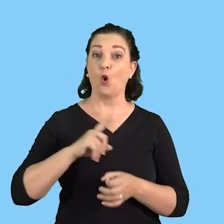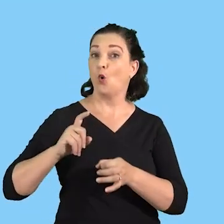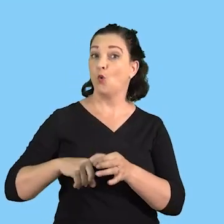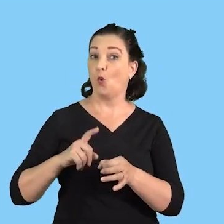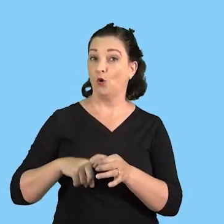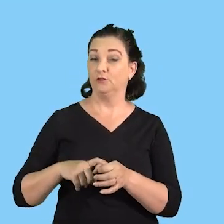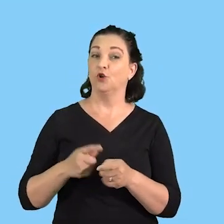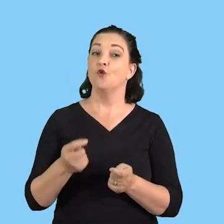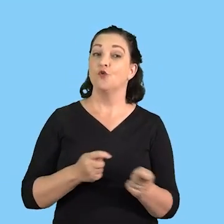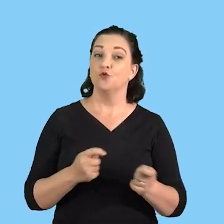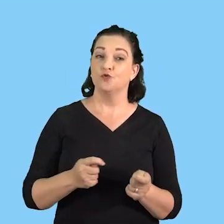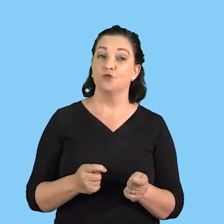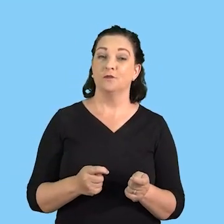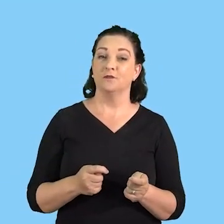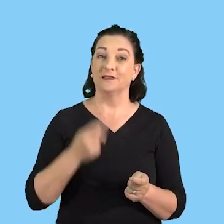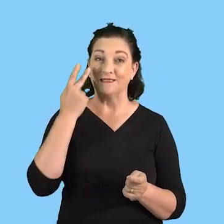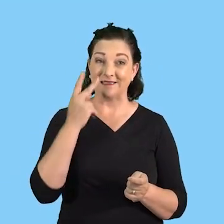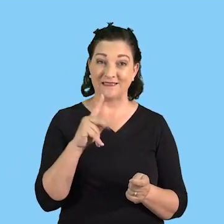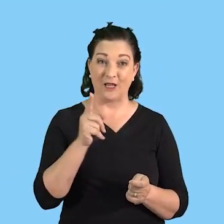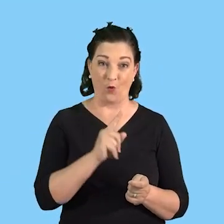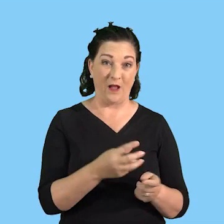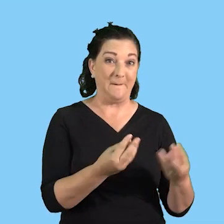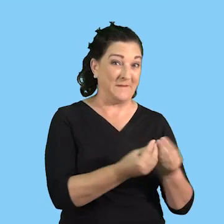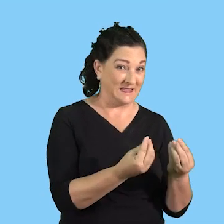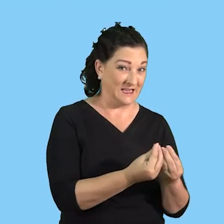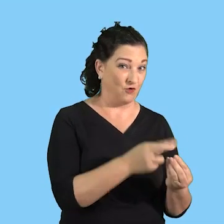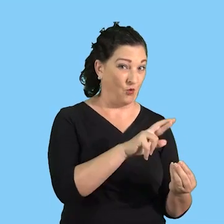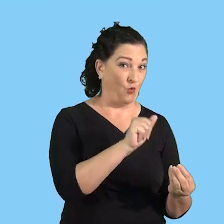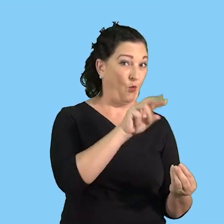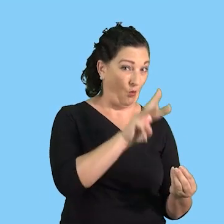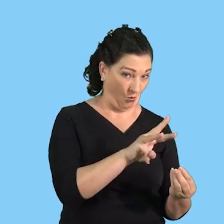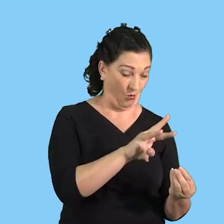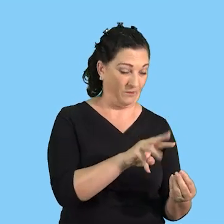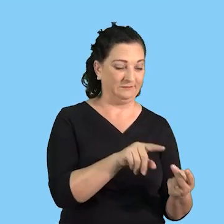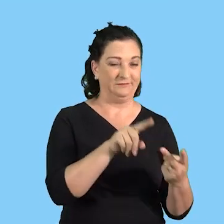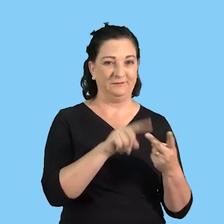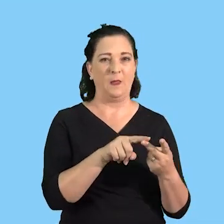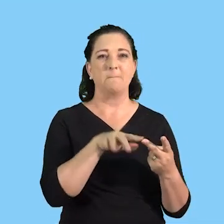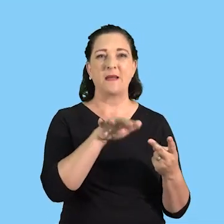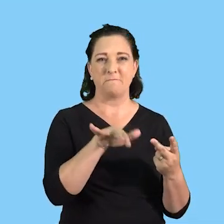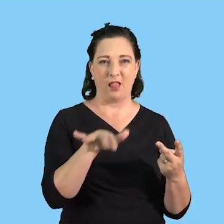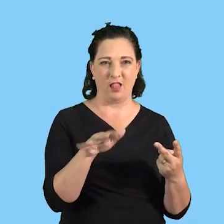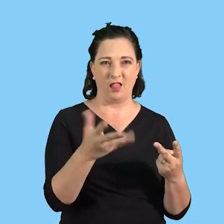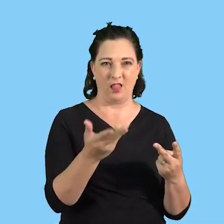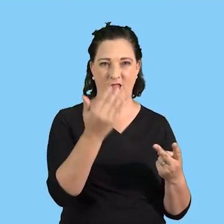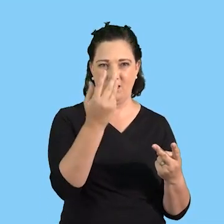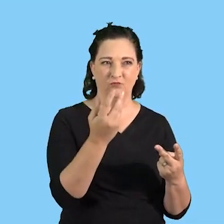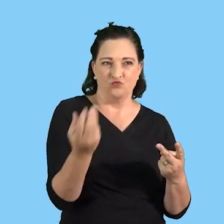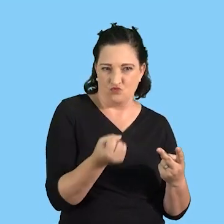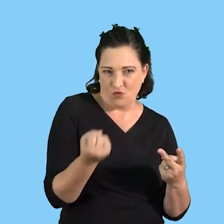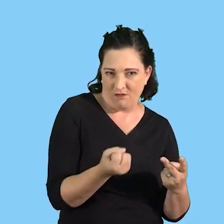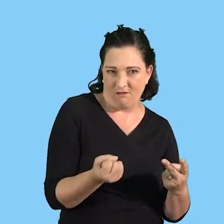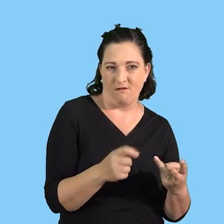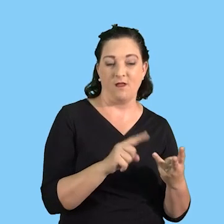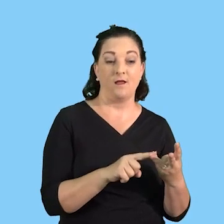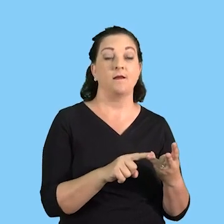Quality control also checks the raw materials, the employees, and machinery to ensure that high